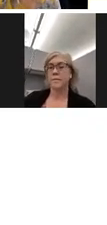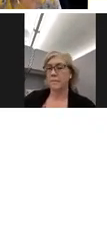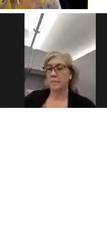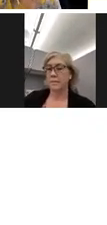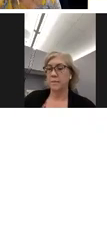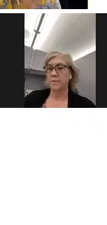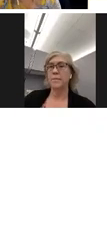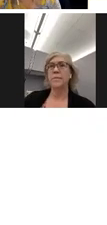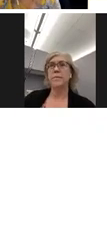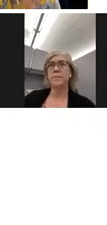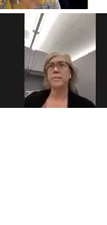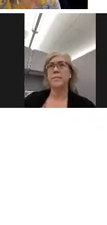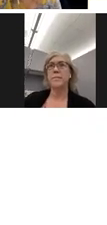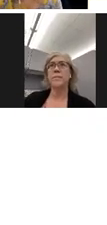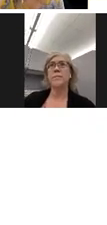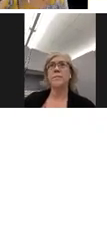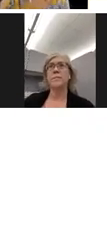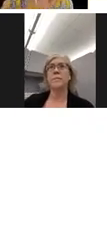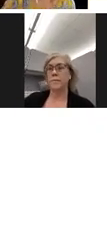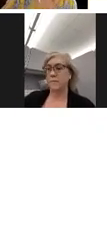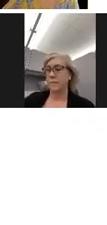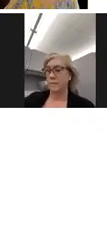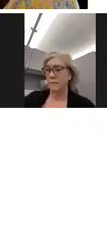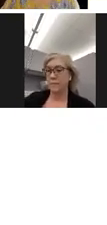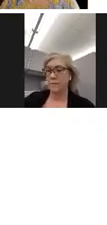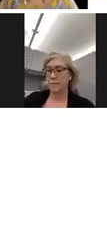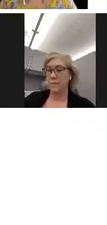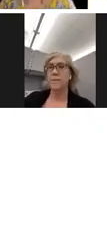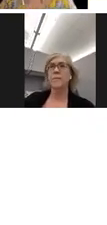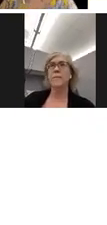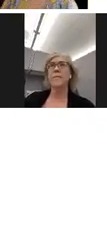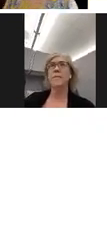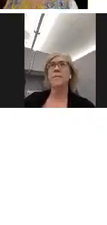So next, I think Terry will be covering this part.